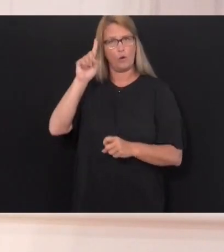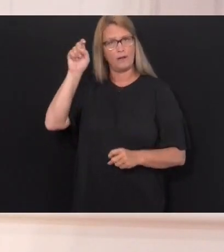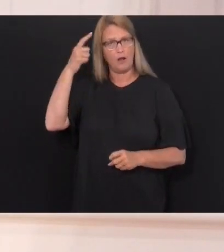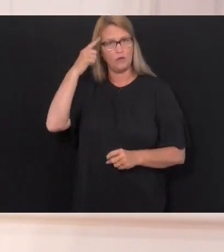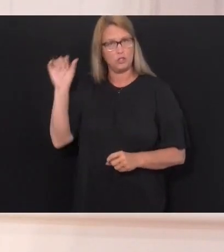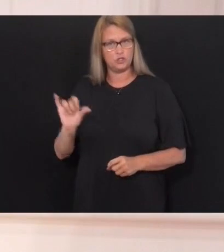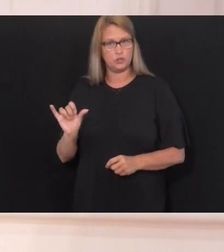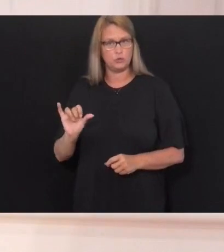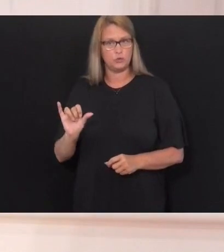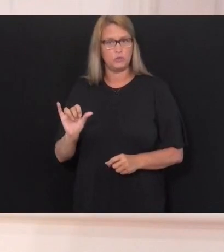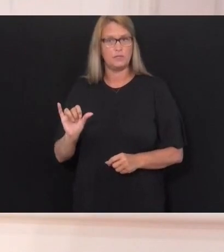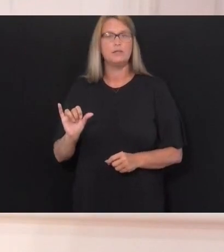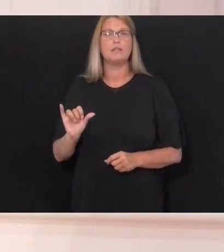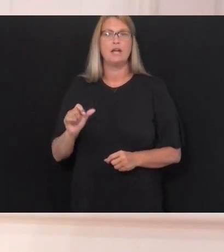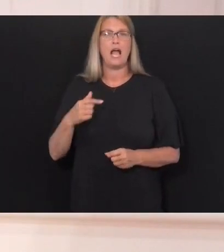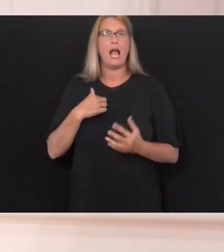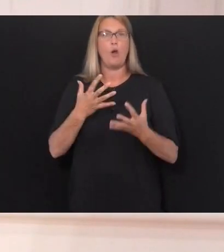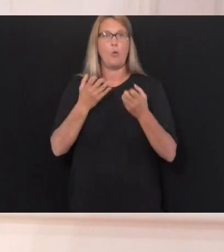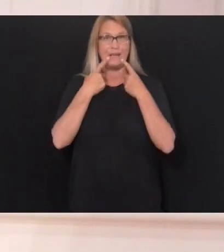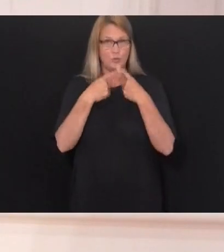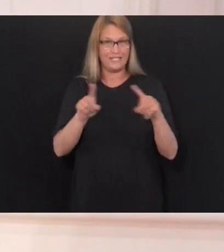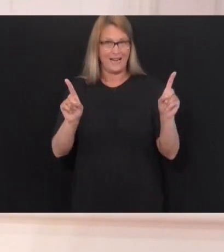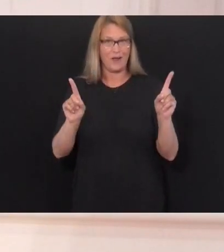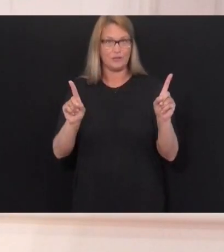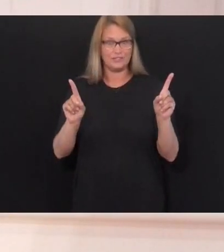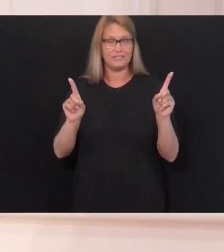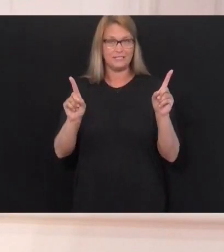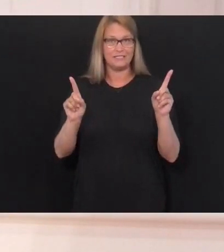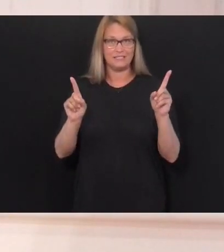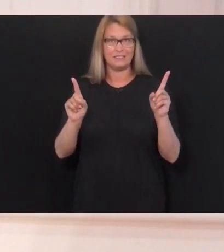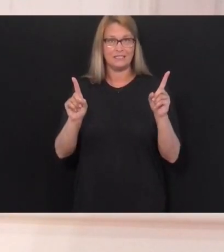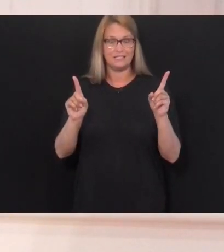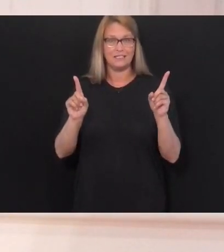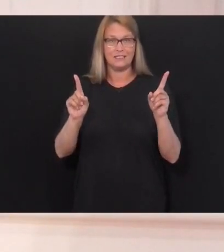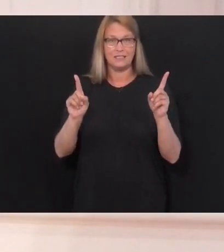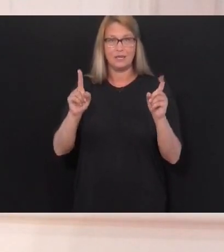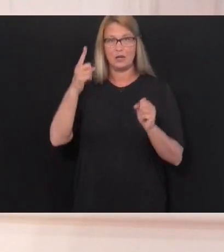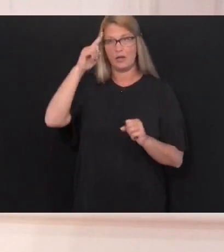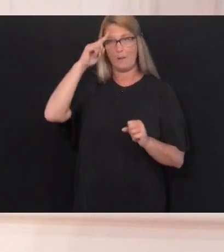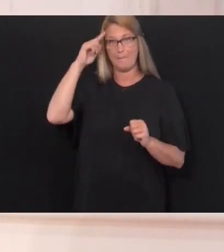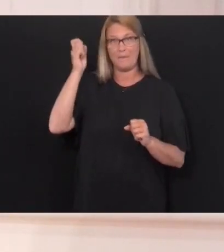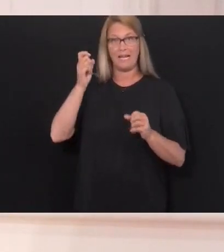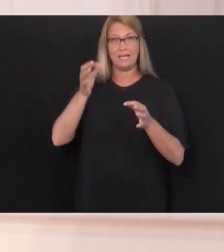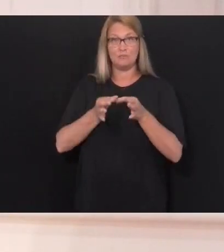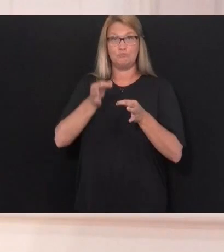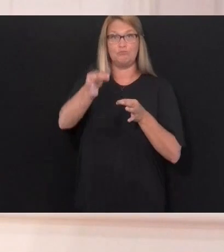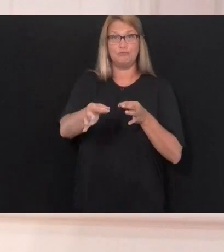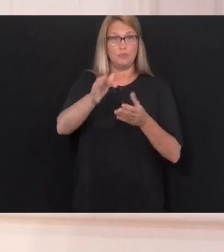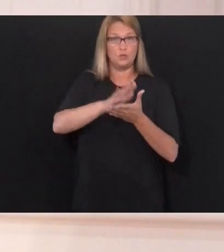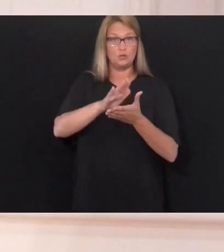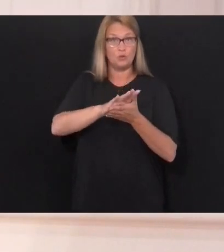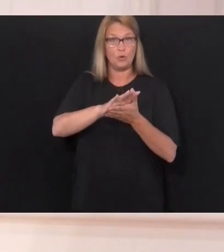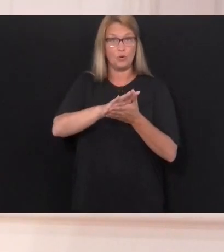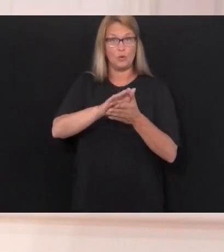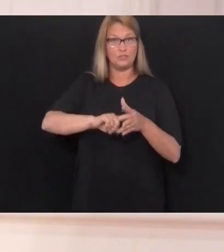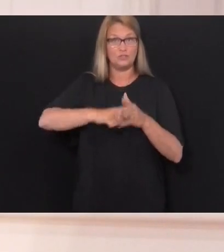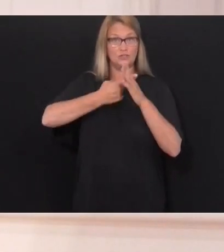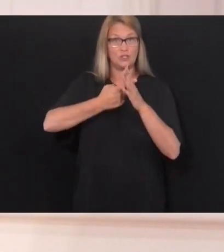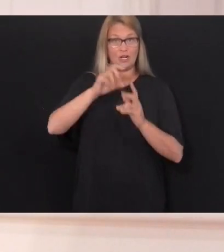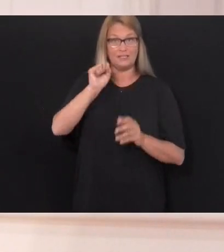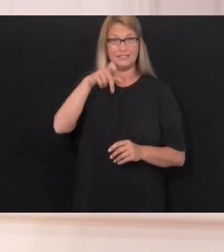County. That's really good. So go get tested. It's free. Especially our minorities show up. The more information we